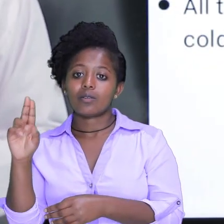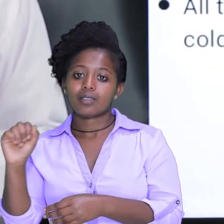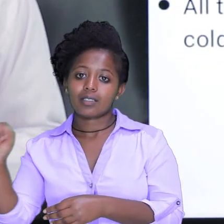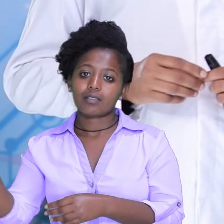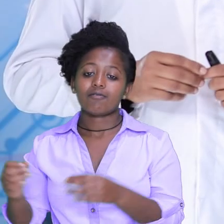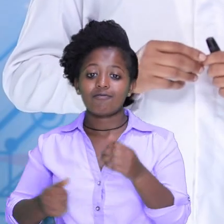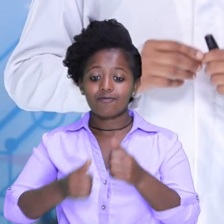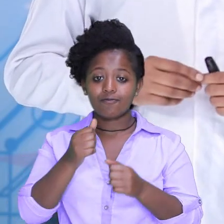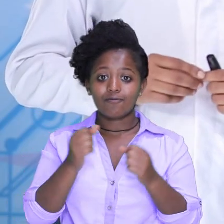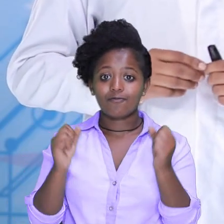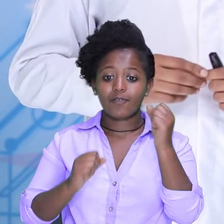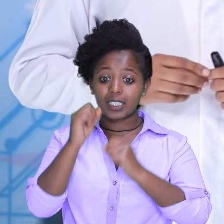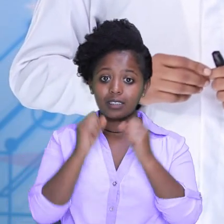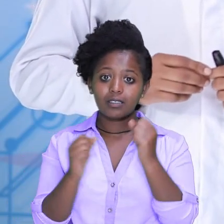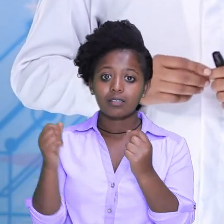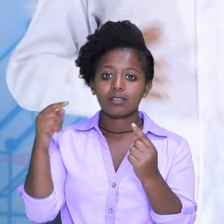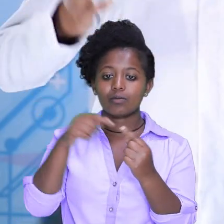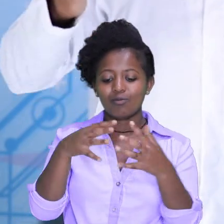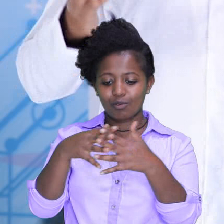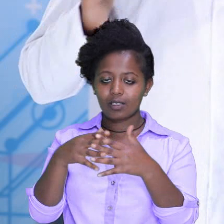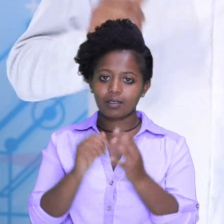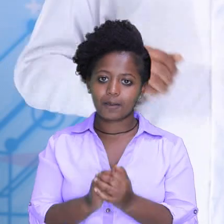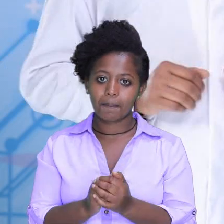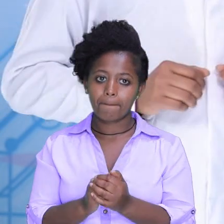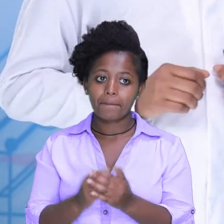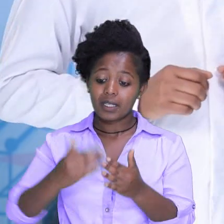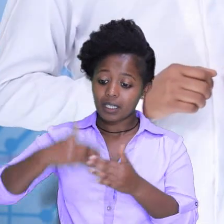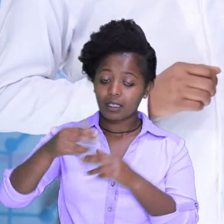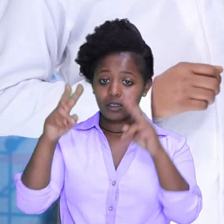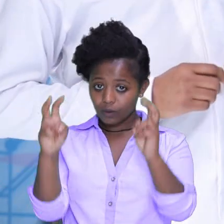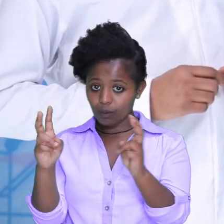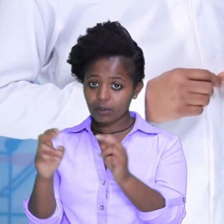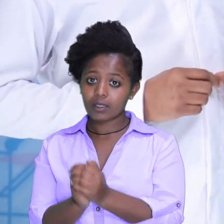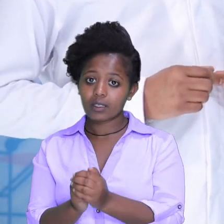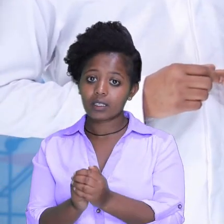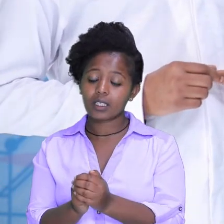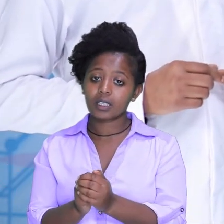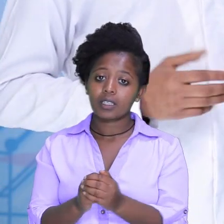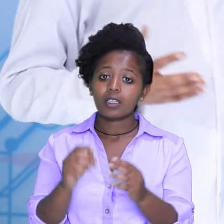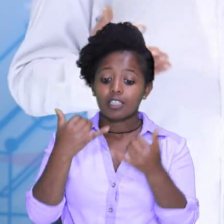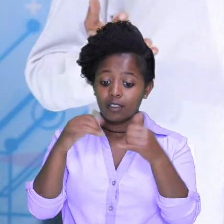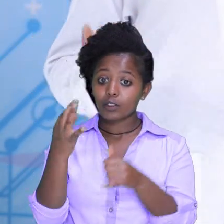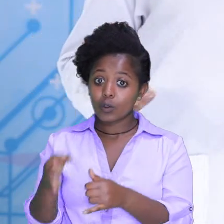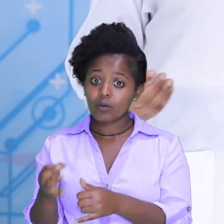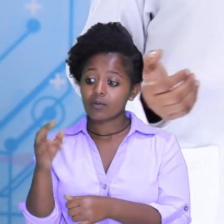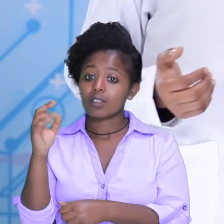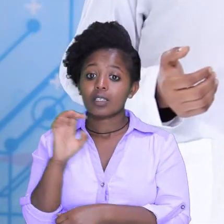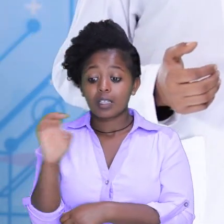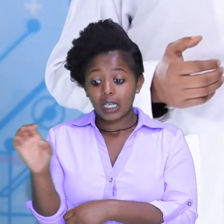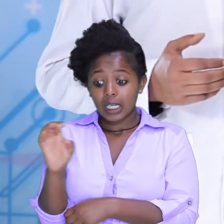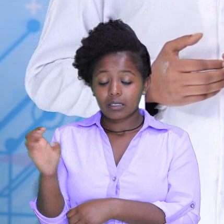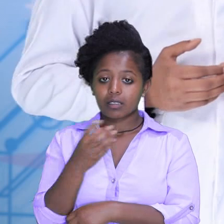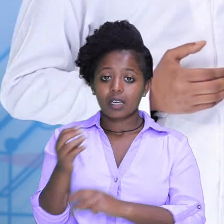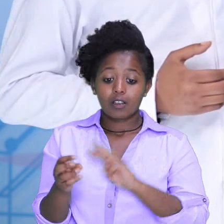versus USA. Student, the next topic, the division of world into East